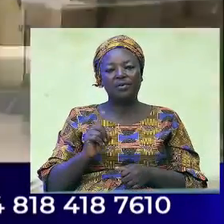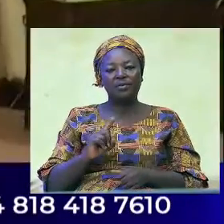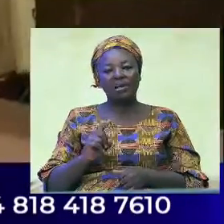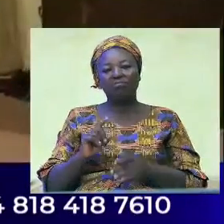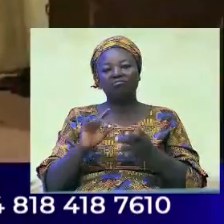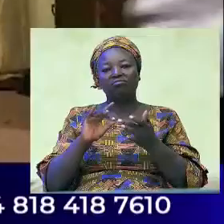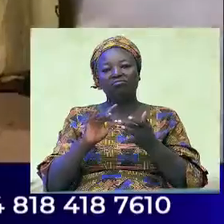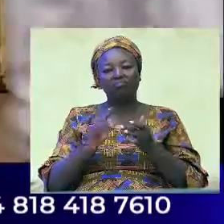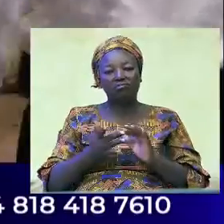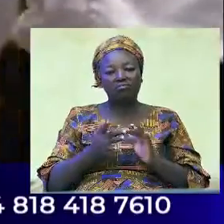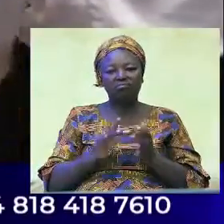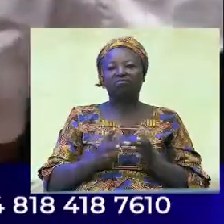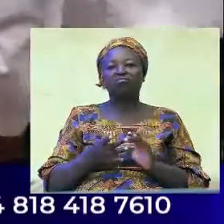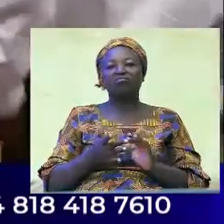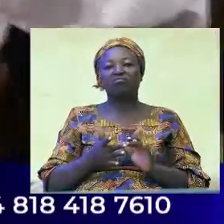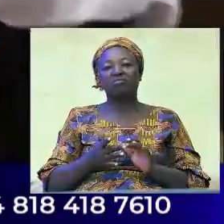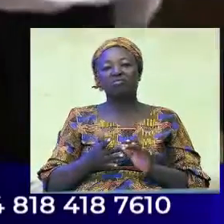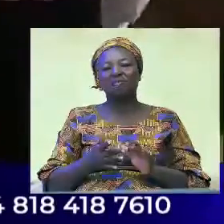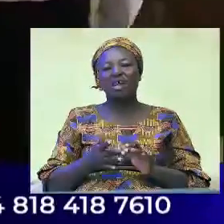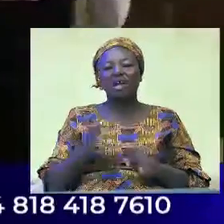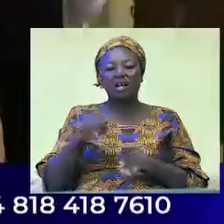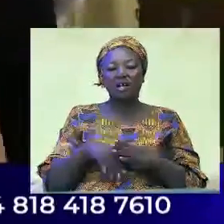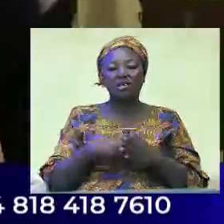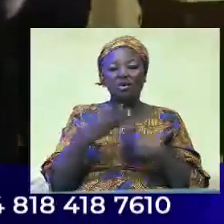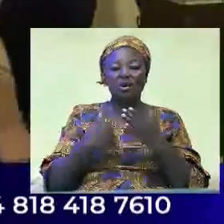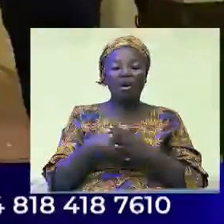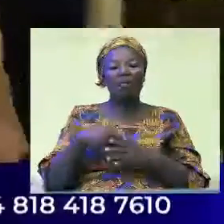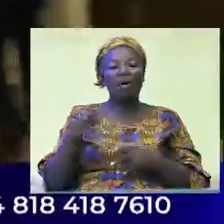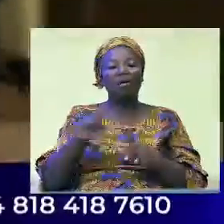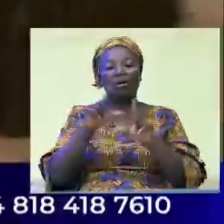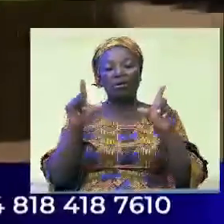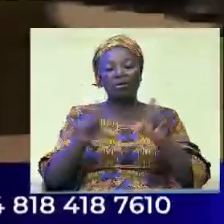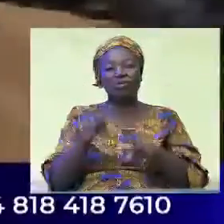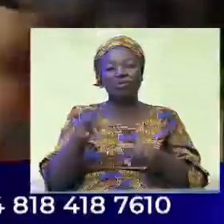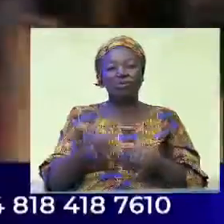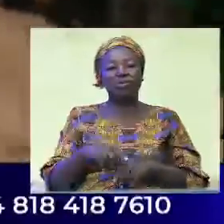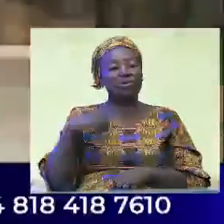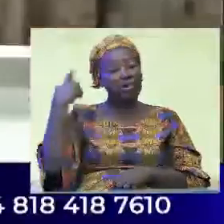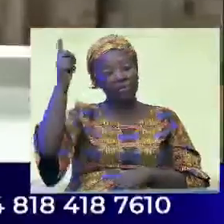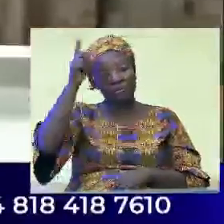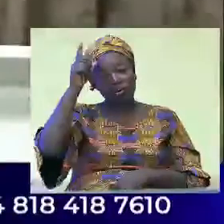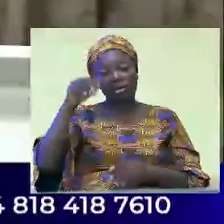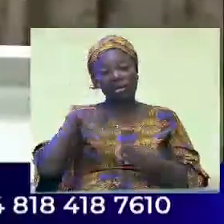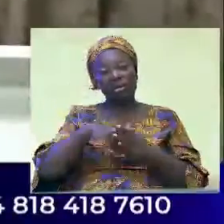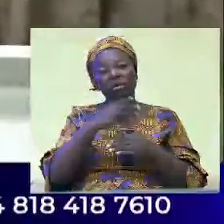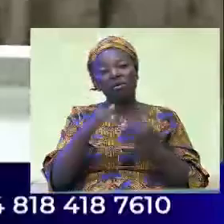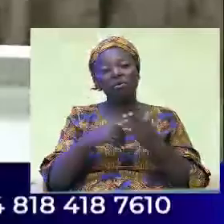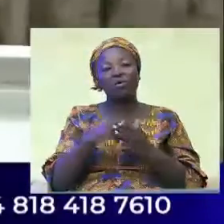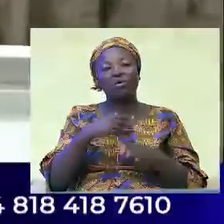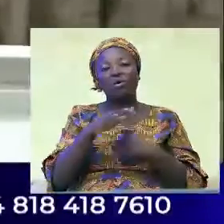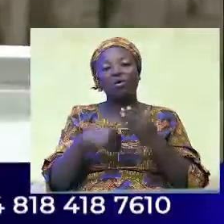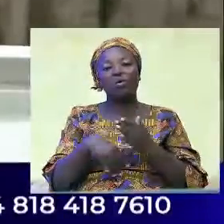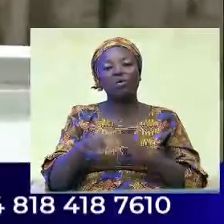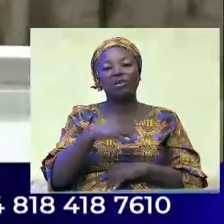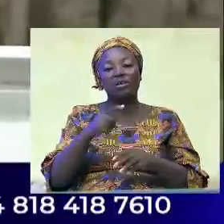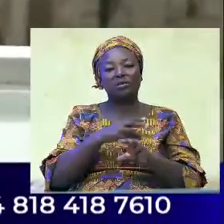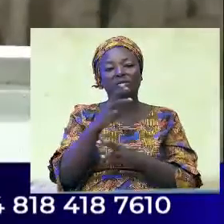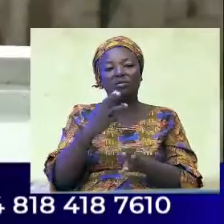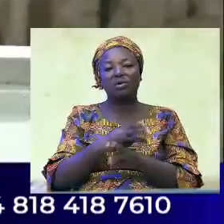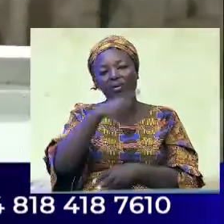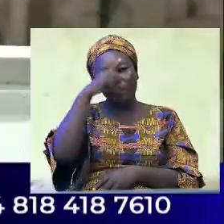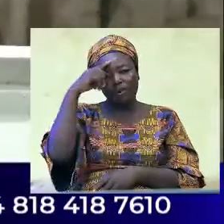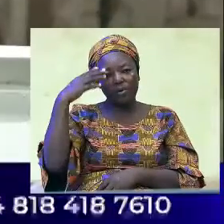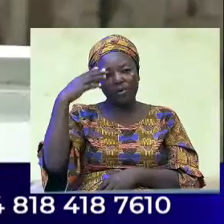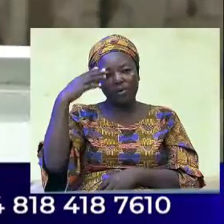location, in all the other location, online, in all our location, all over the world, check